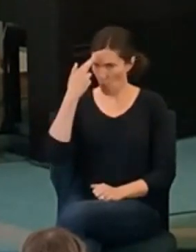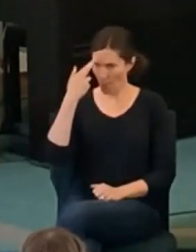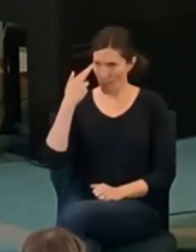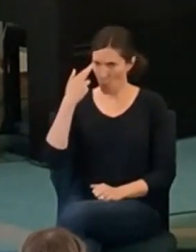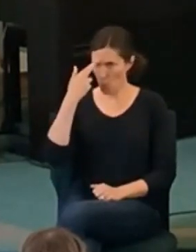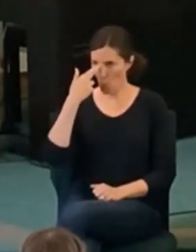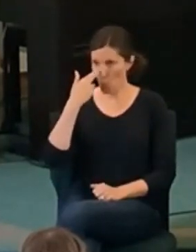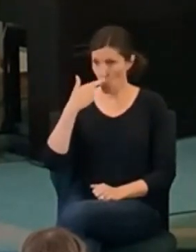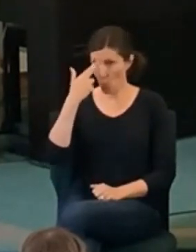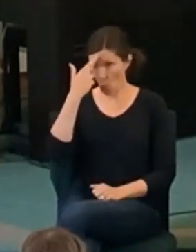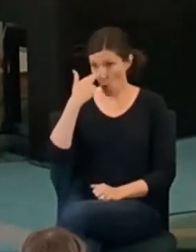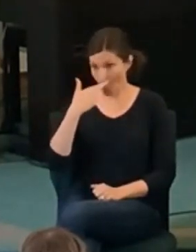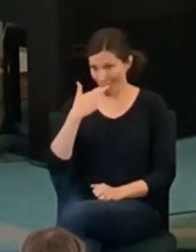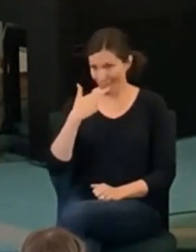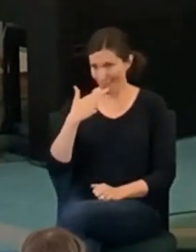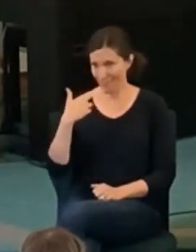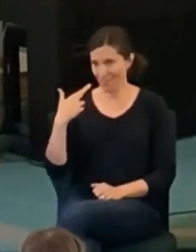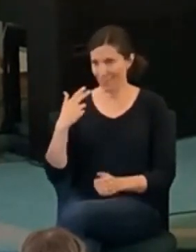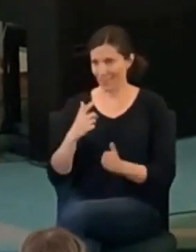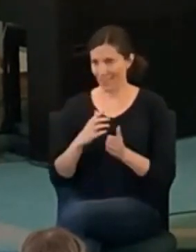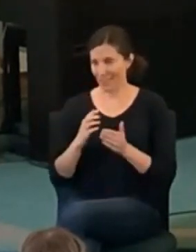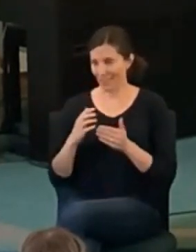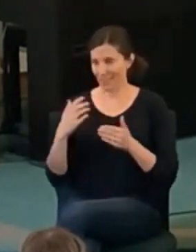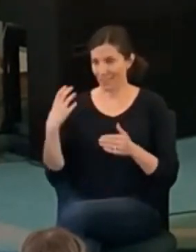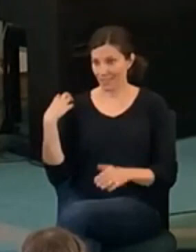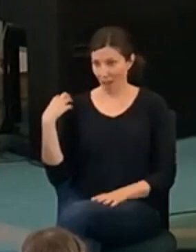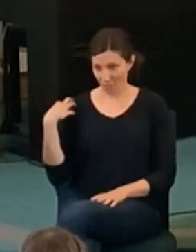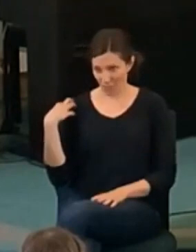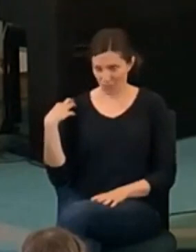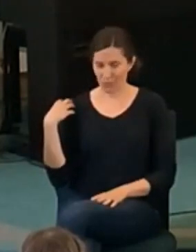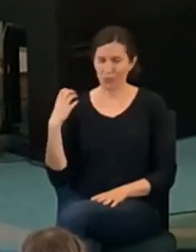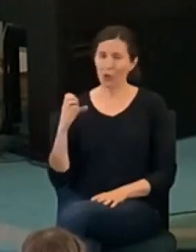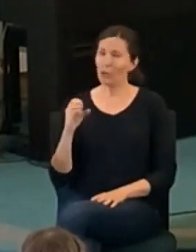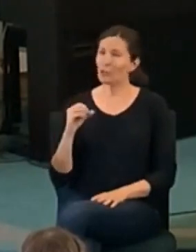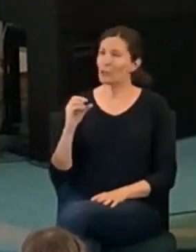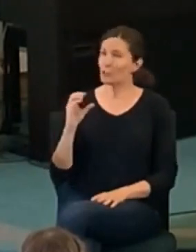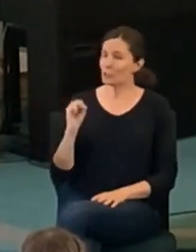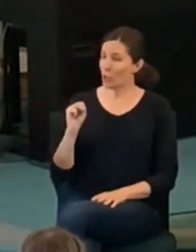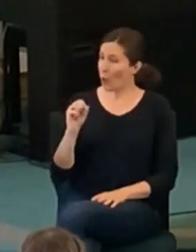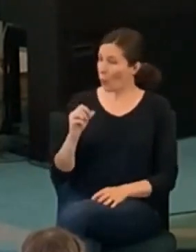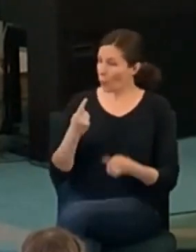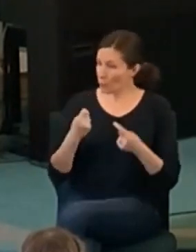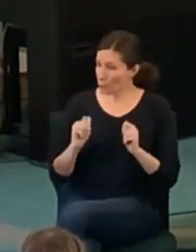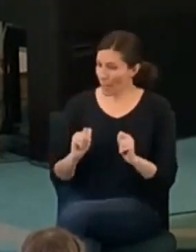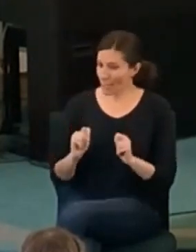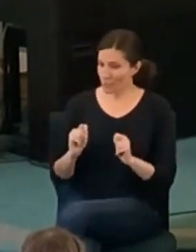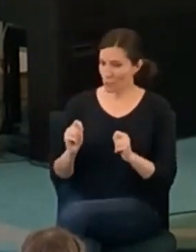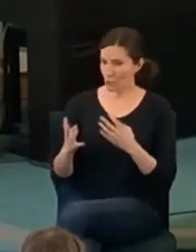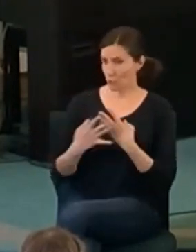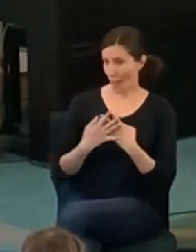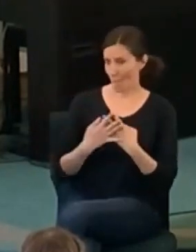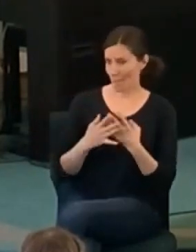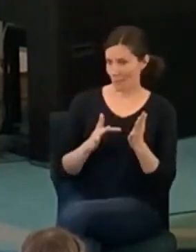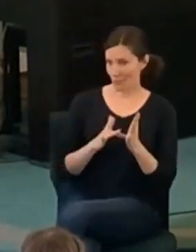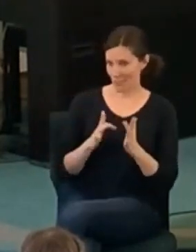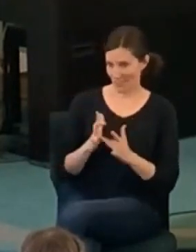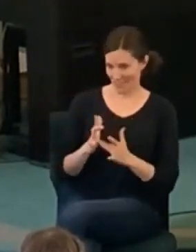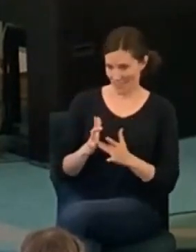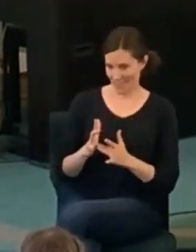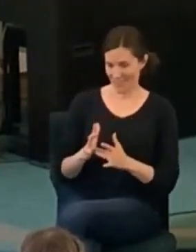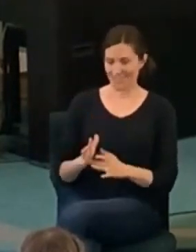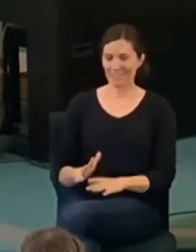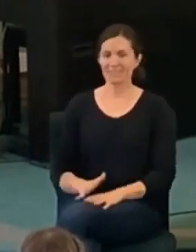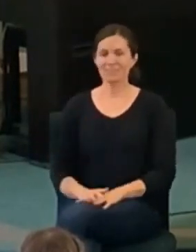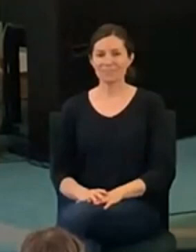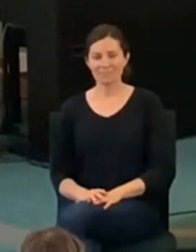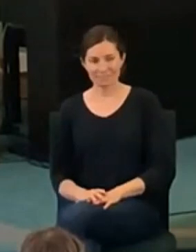life. So if Jesus even says, stone her, he's now going to get in trouble with the Romans as well, because he doesn't have that